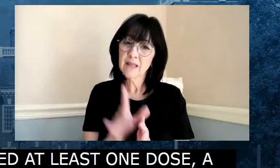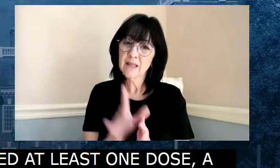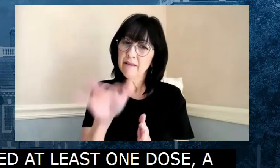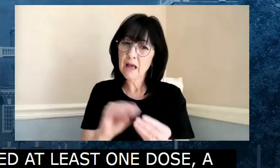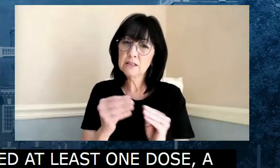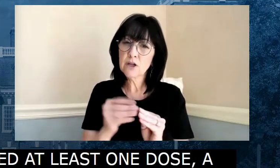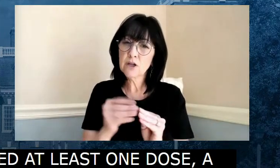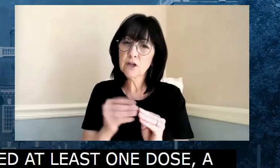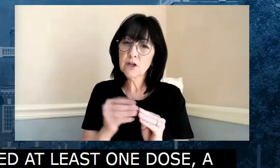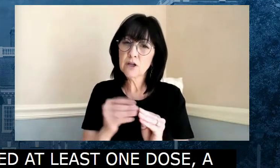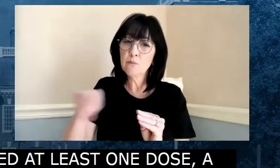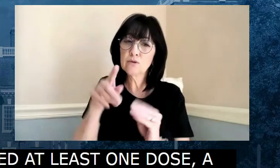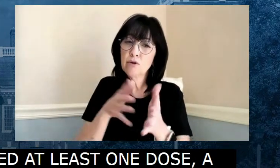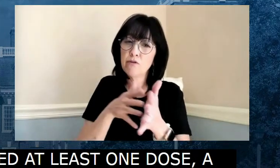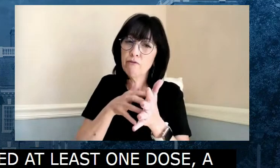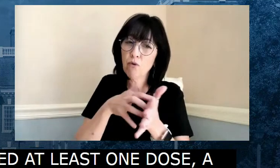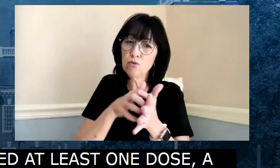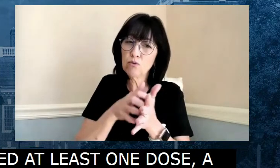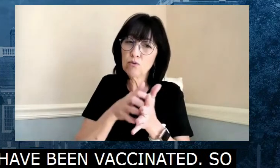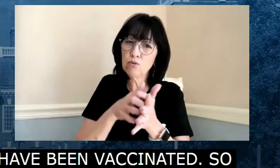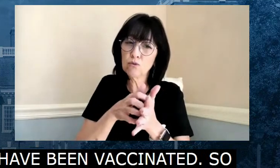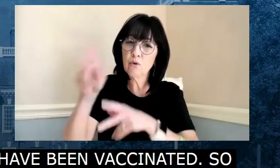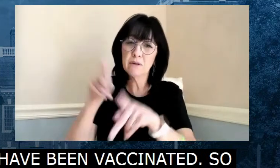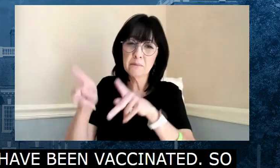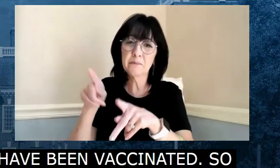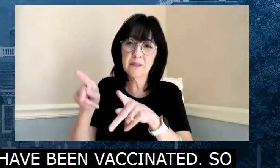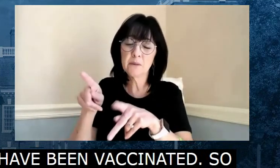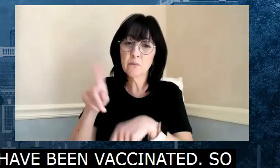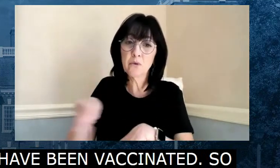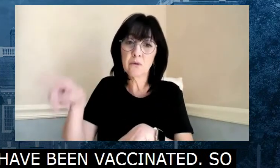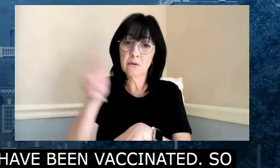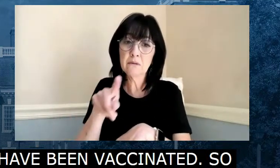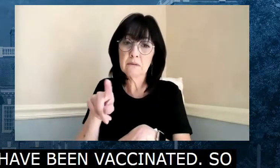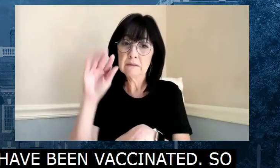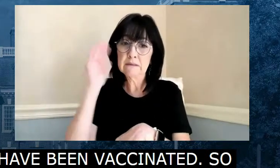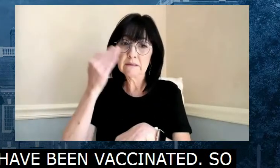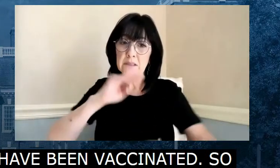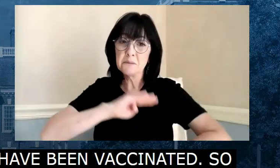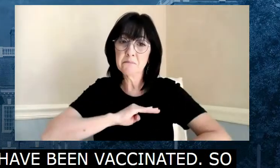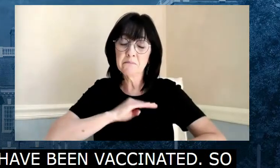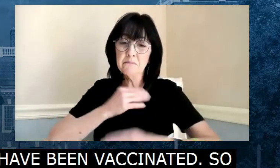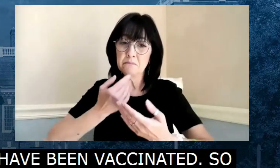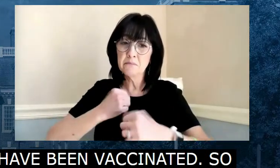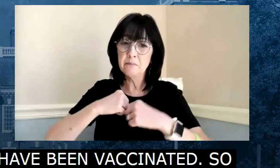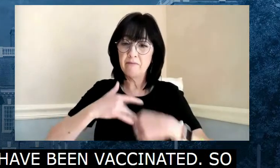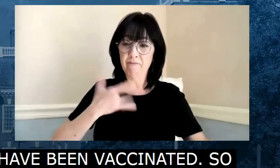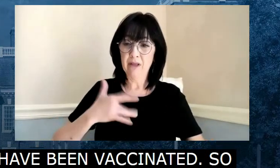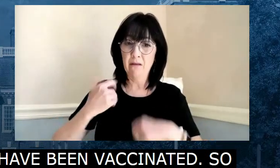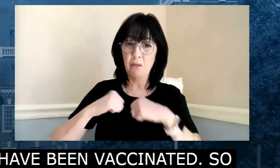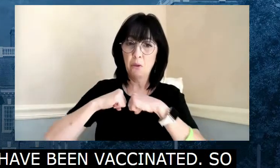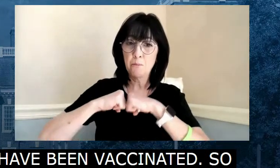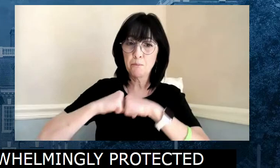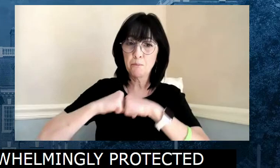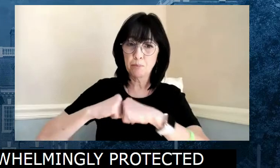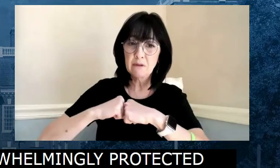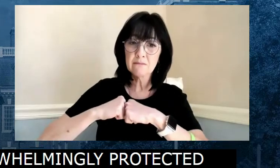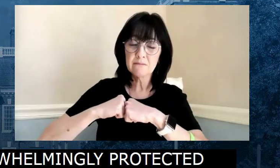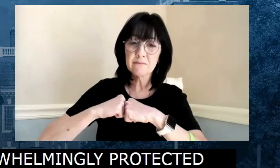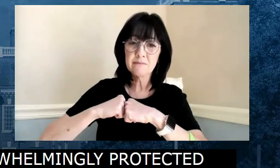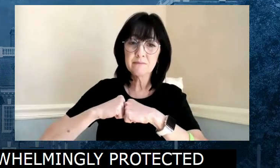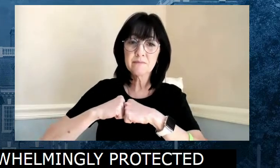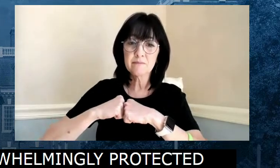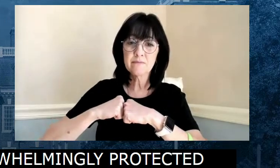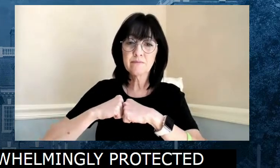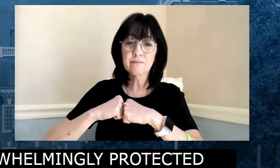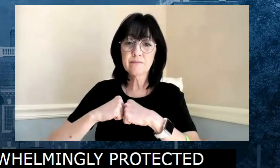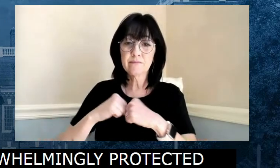vulnerable population is overwhelmingly protective with very effective vaccines. Not so much for the